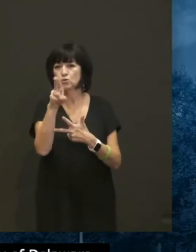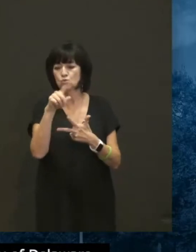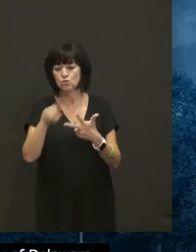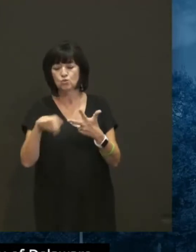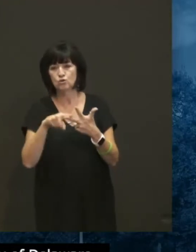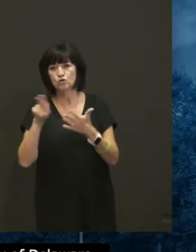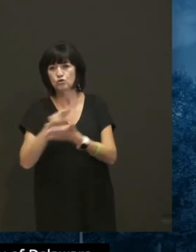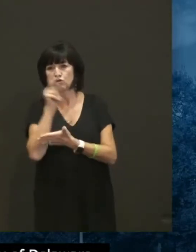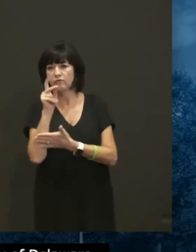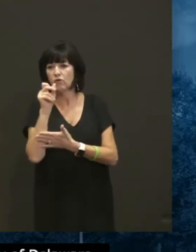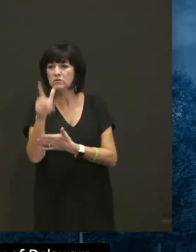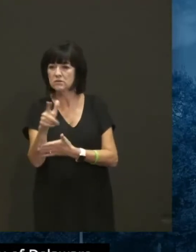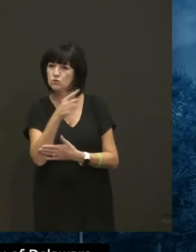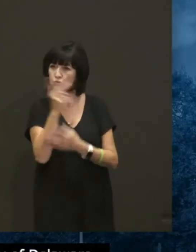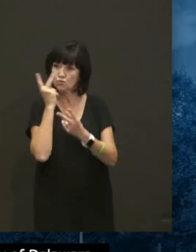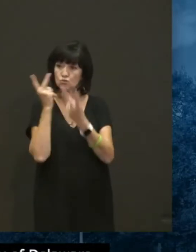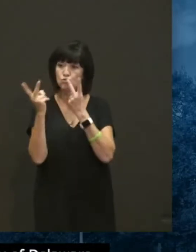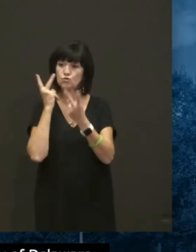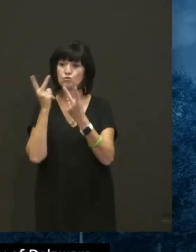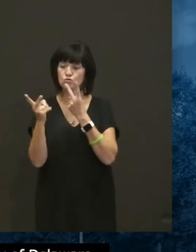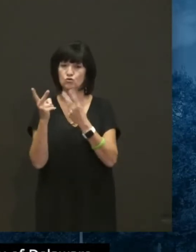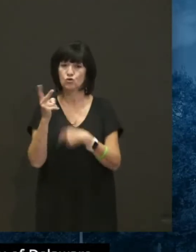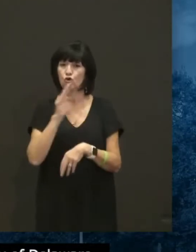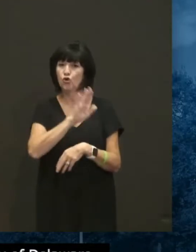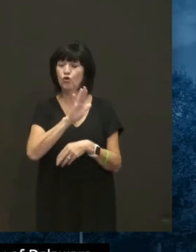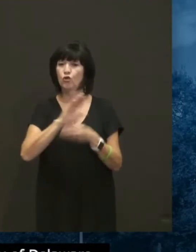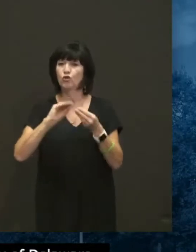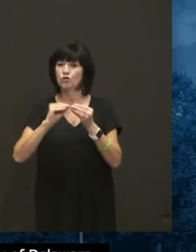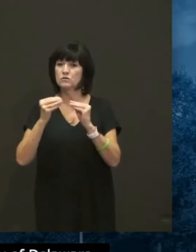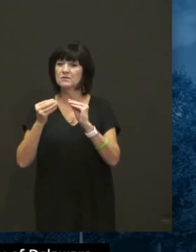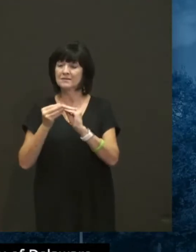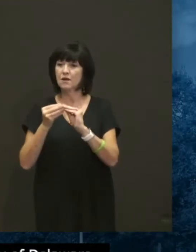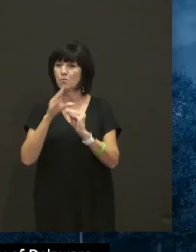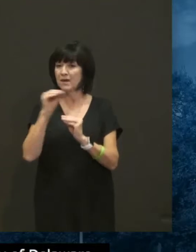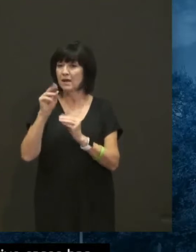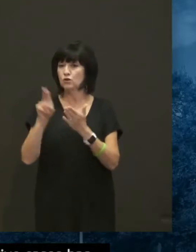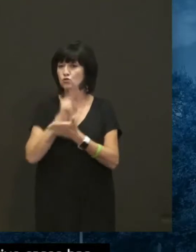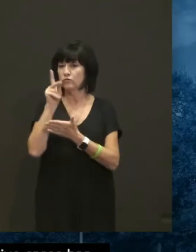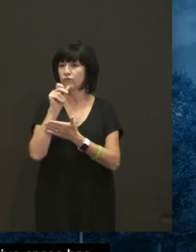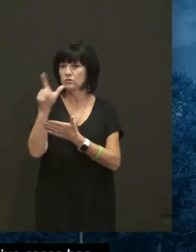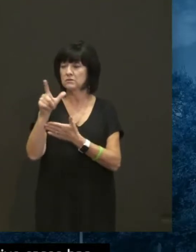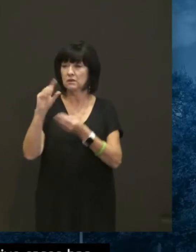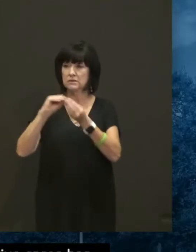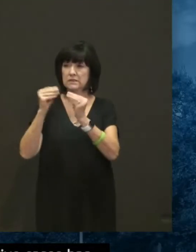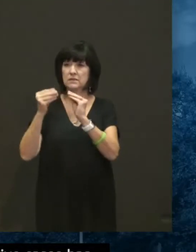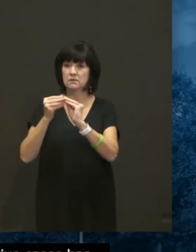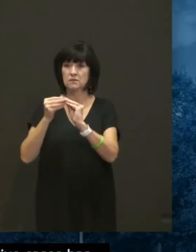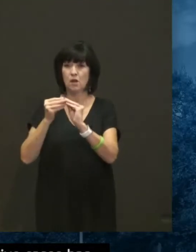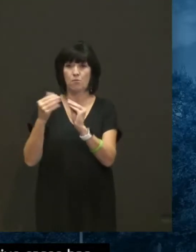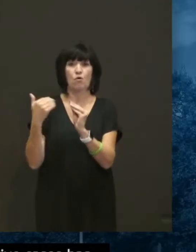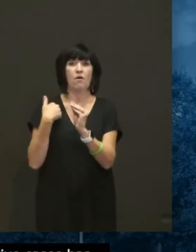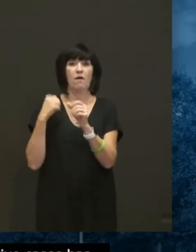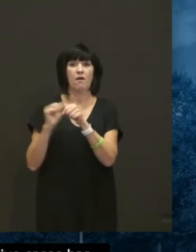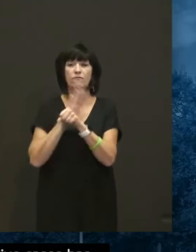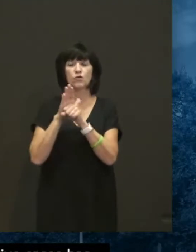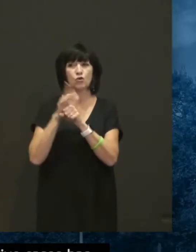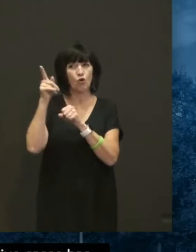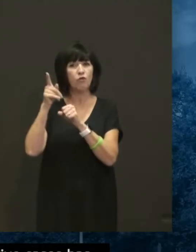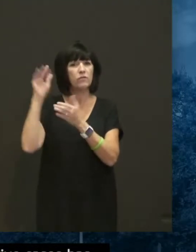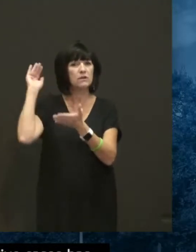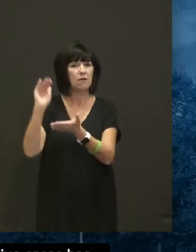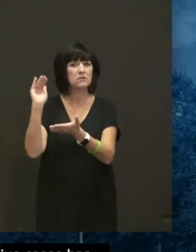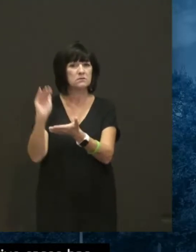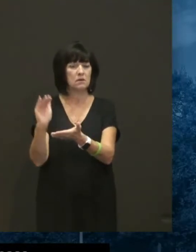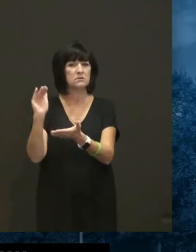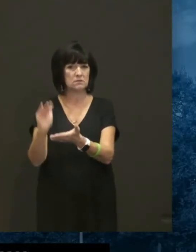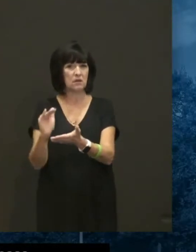number of positive cases has been going down at the University of Delaware. Each of those institutions, as AJ has said,